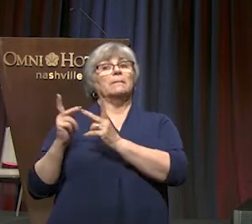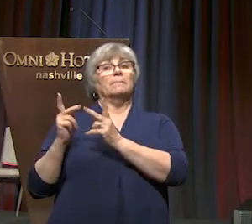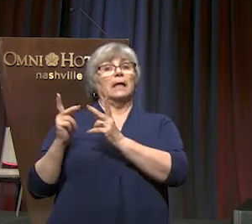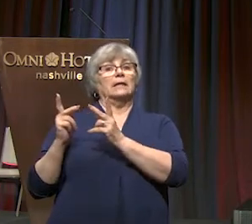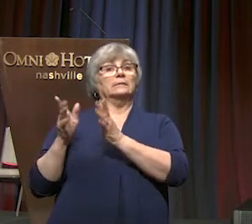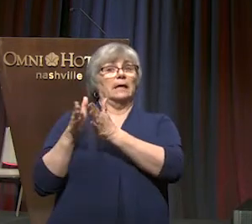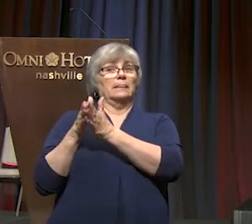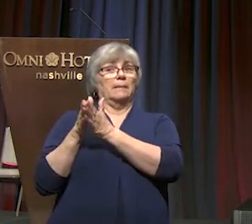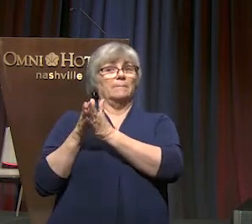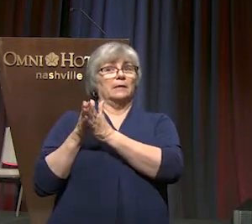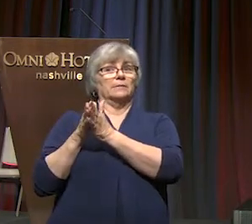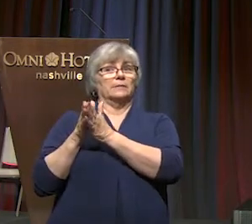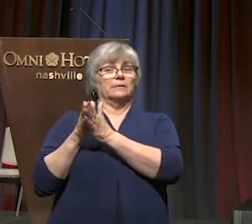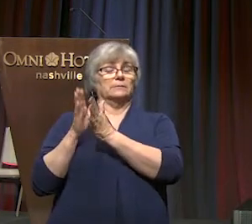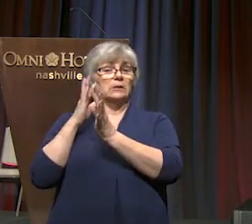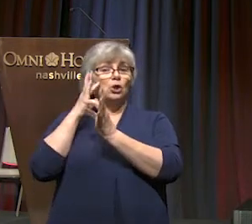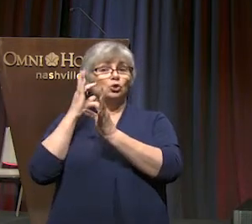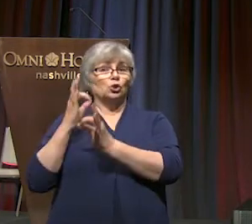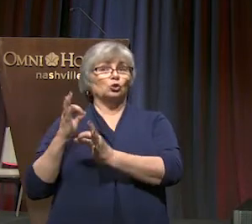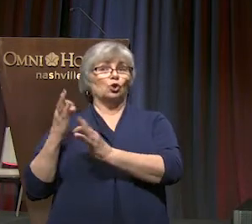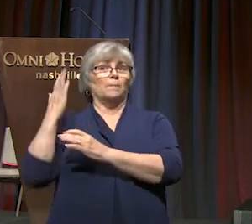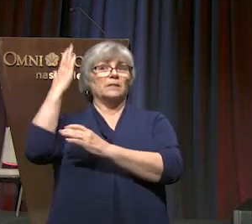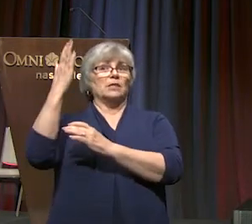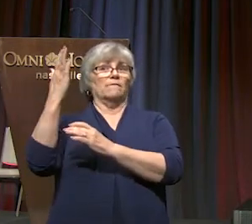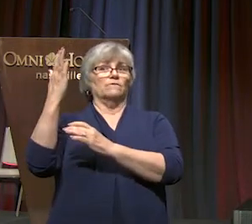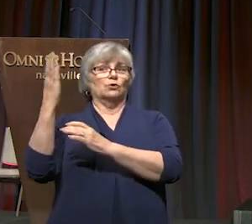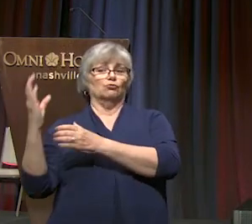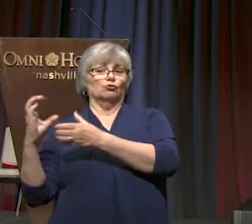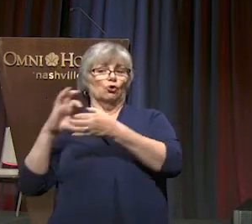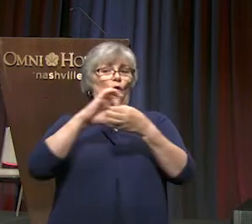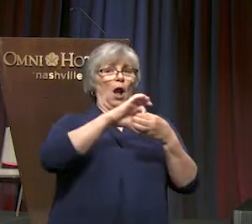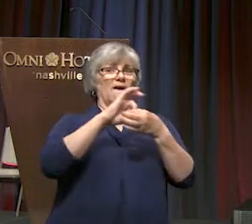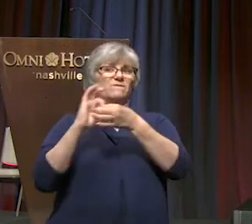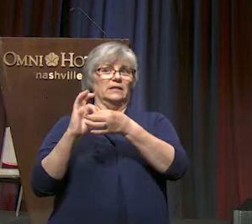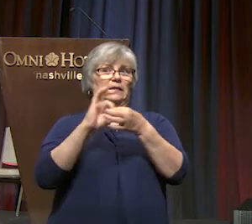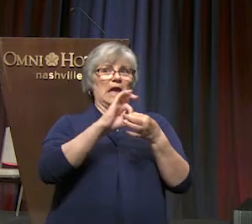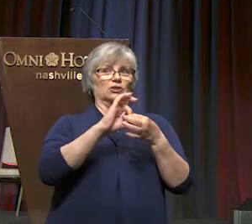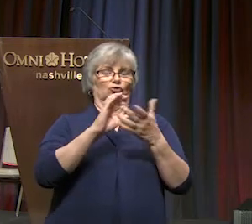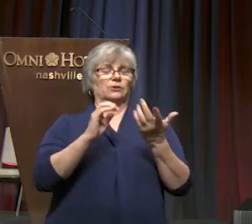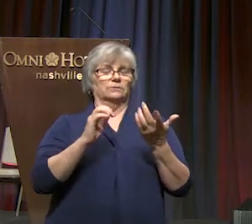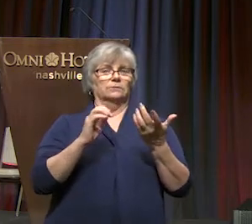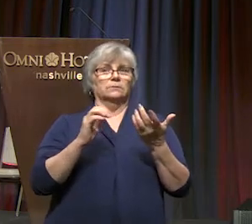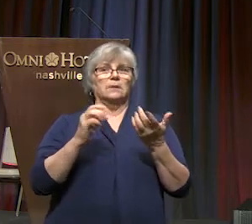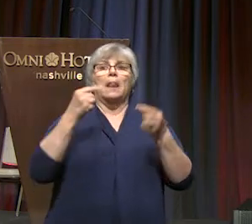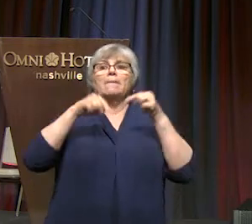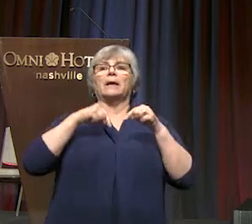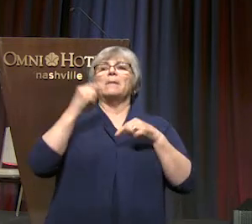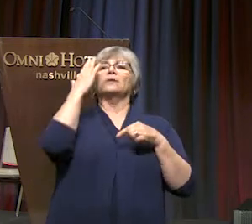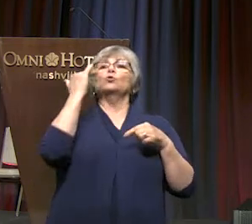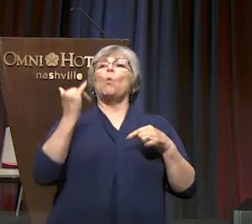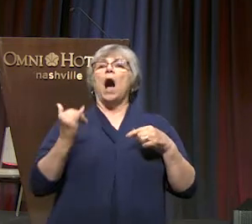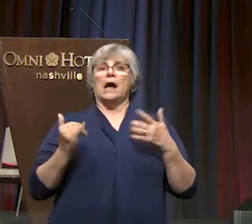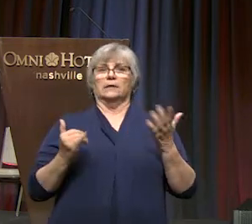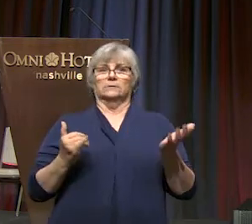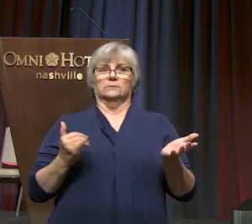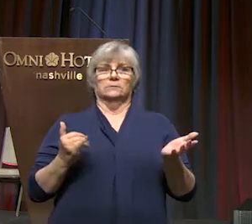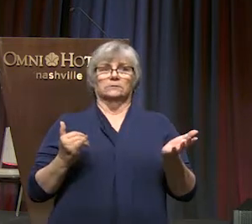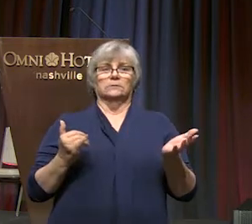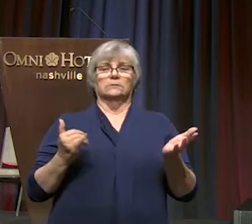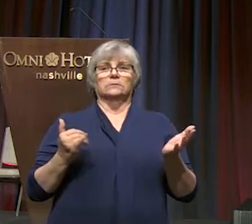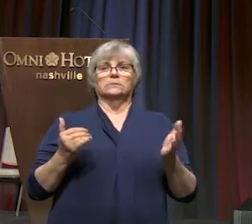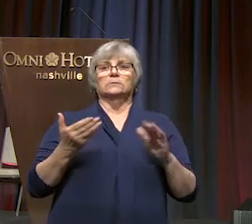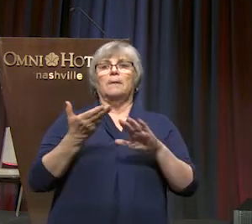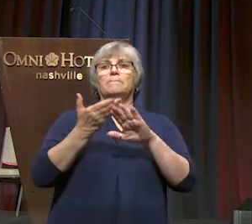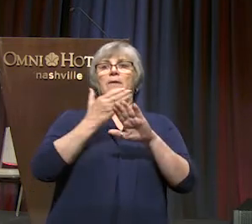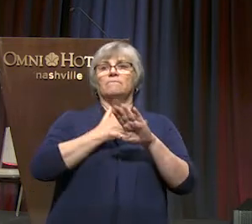Methodists determine their future affiliation. Let me come back to why. But before, just